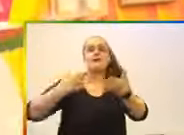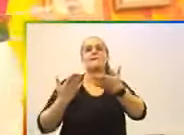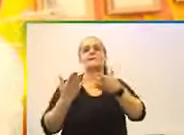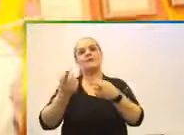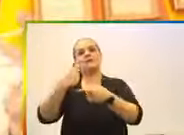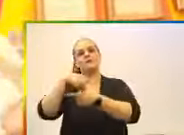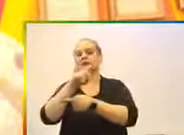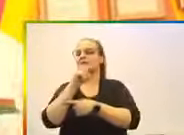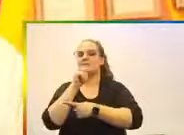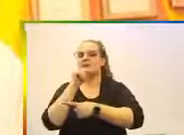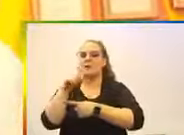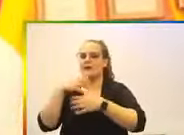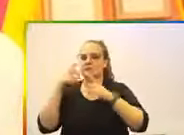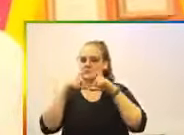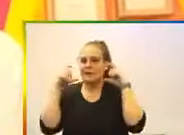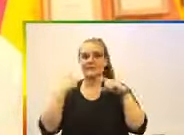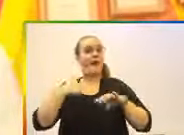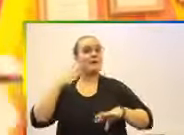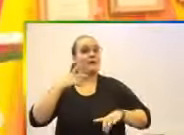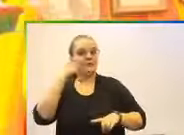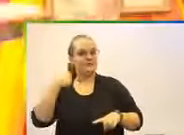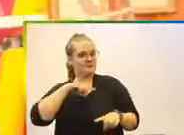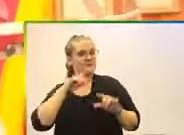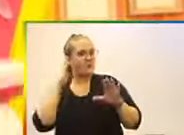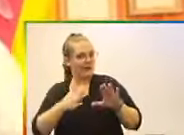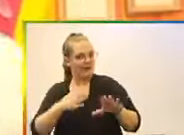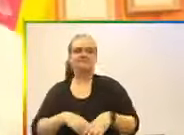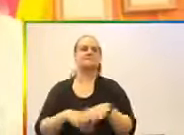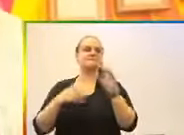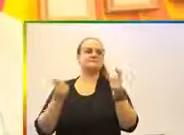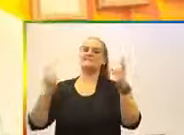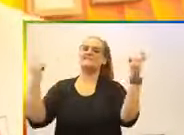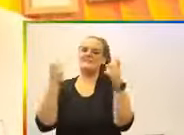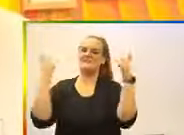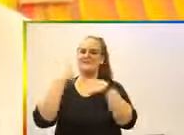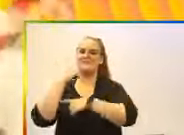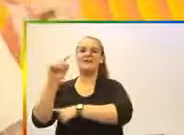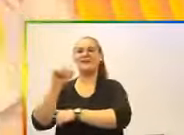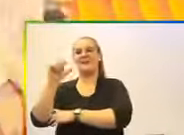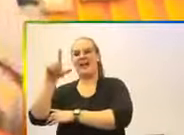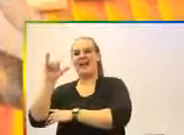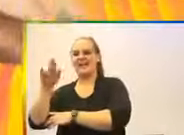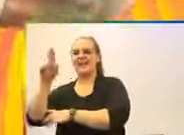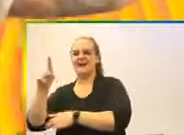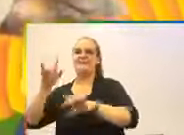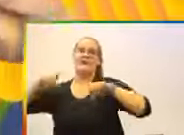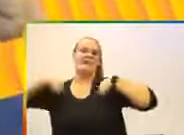what we do around here. And let's celebrate. Here's to Ally Up and 30 years of Inside Out.